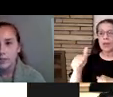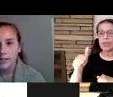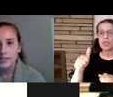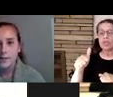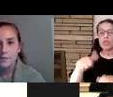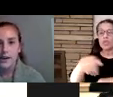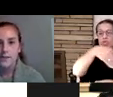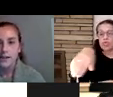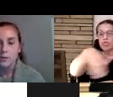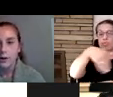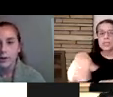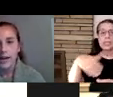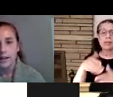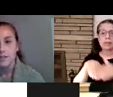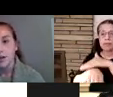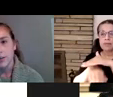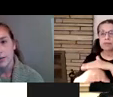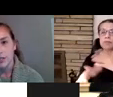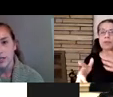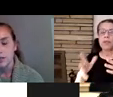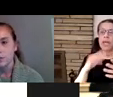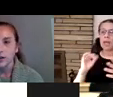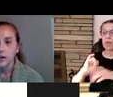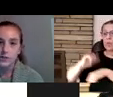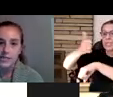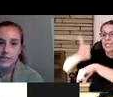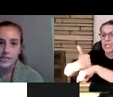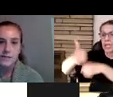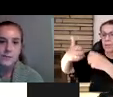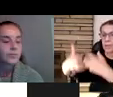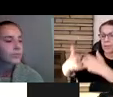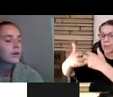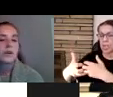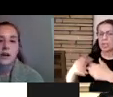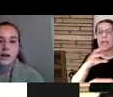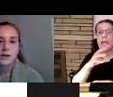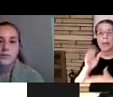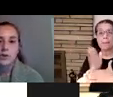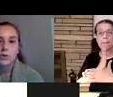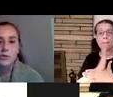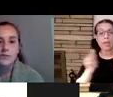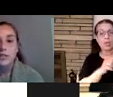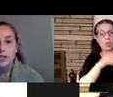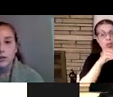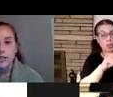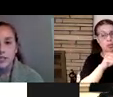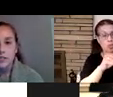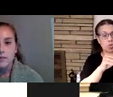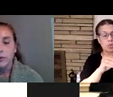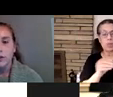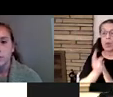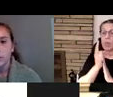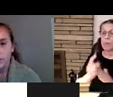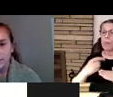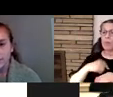improvement projects that may affect where we can install vending machines or partner with retailers. Once we have secured locations,